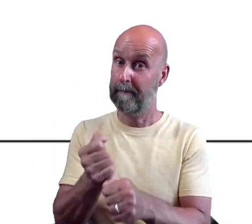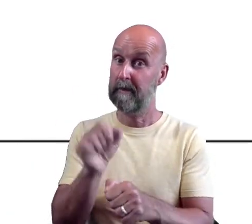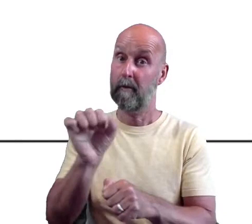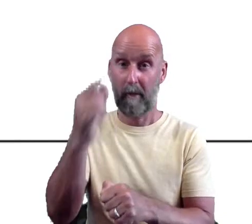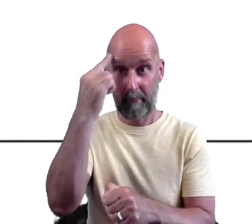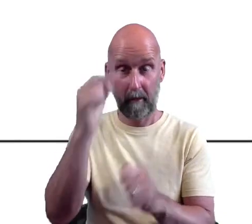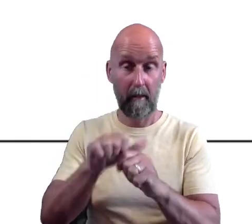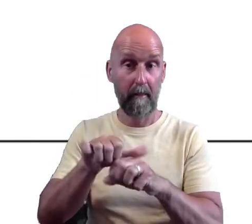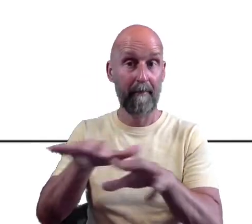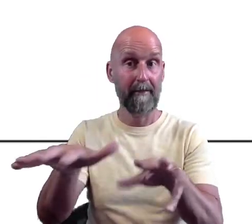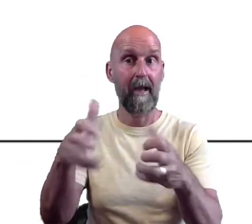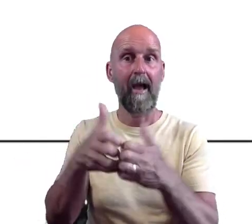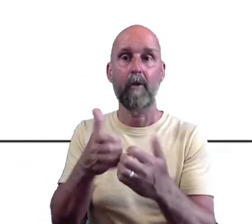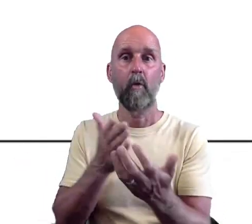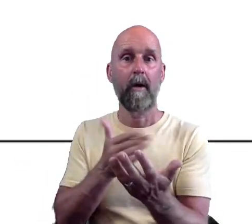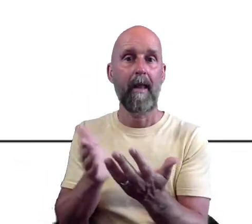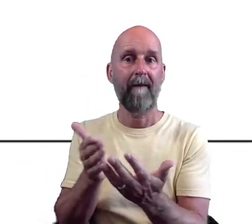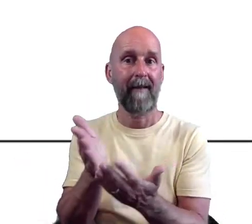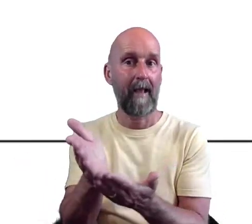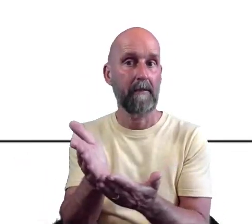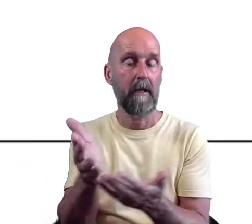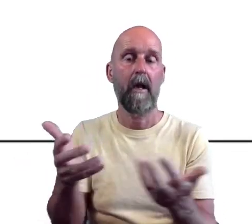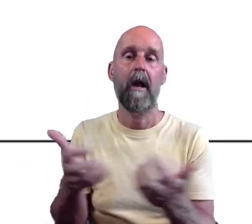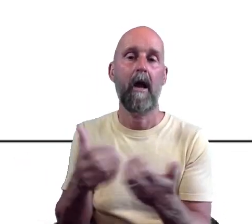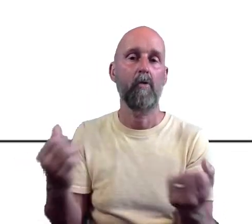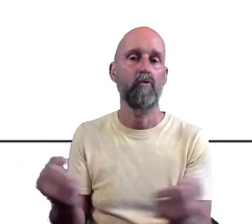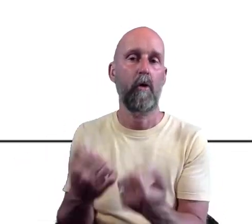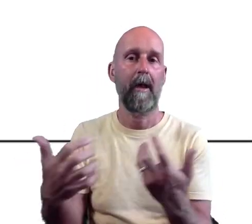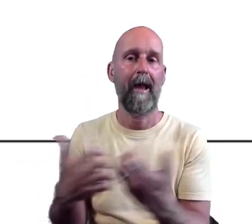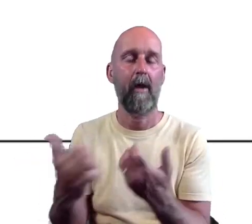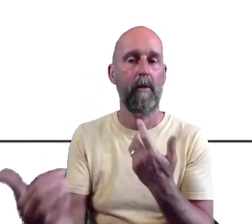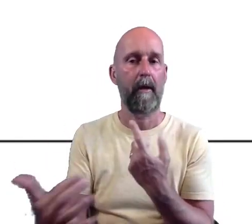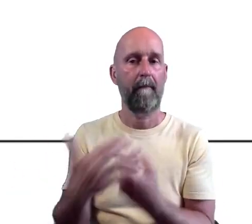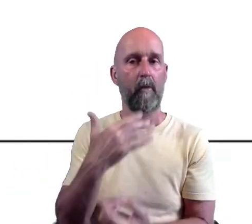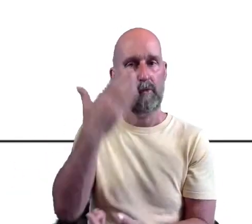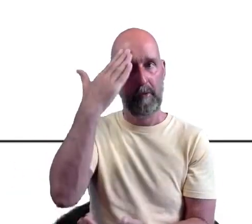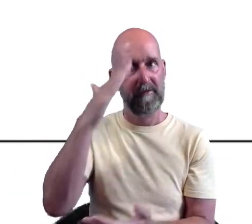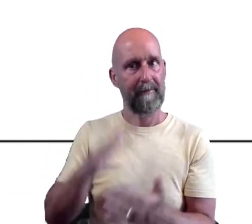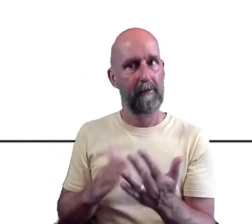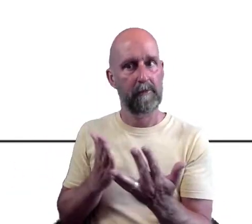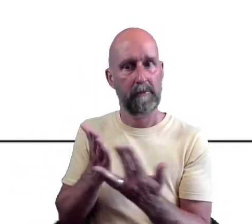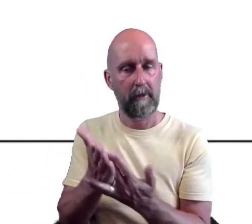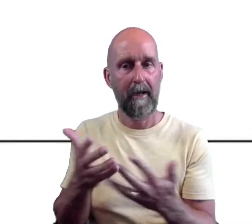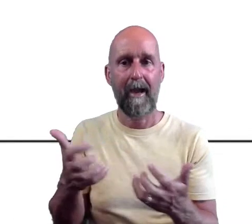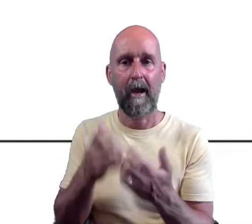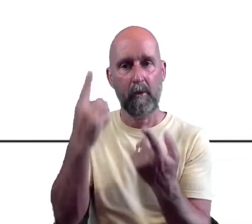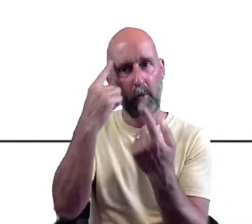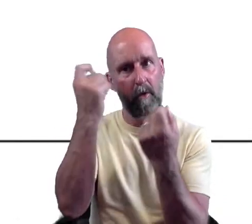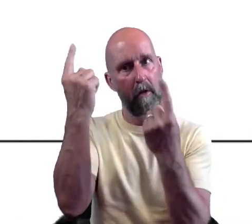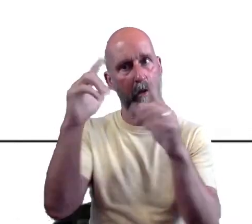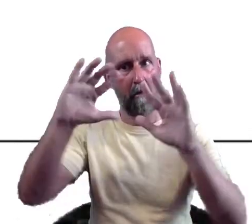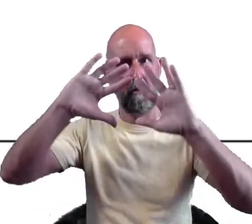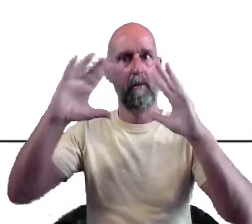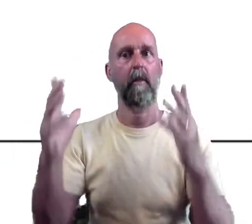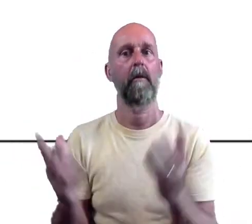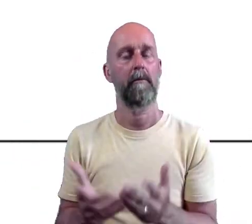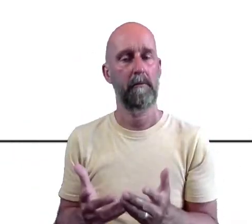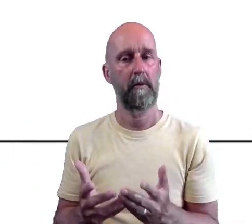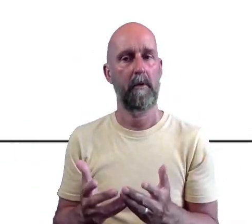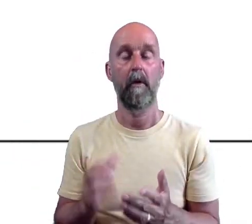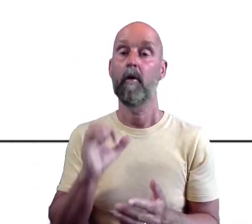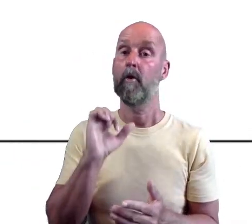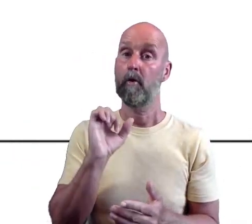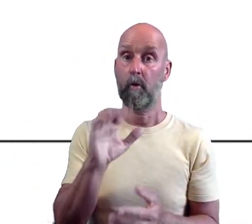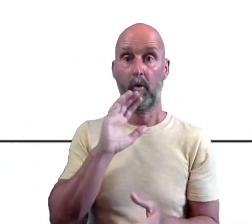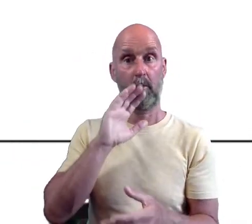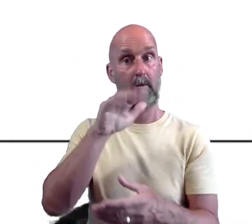you navigate a game really strongly affects your experience of it and how you make sense of the world. So your agency is what defines